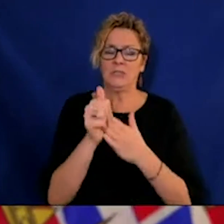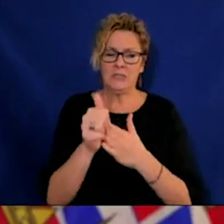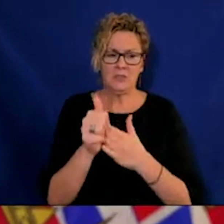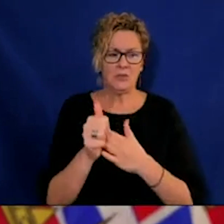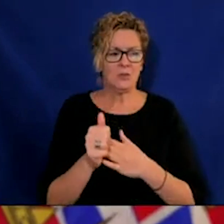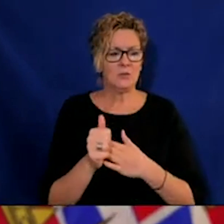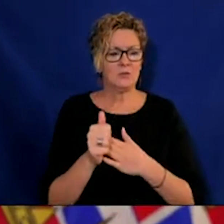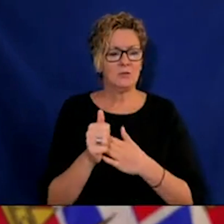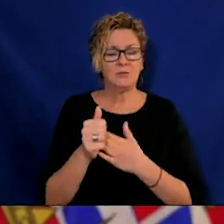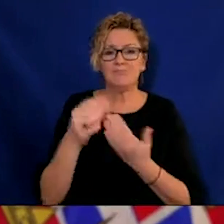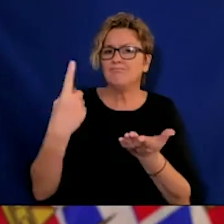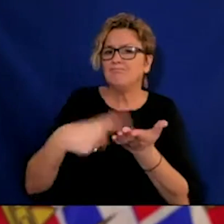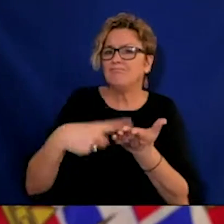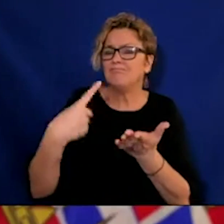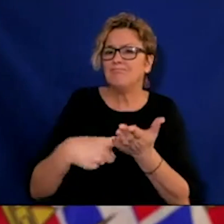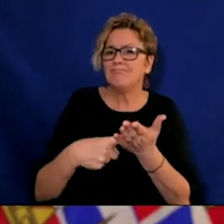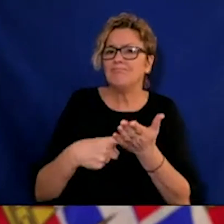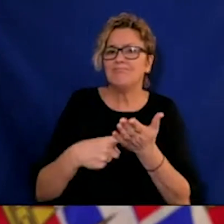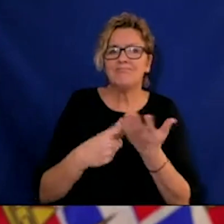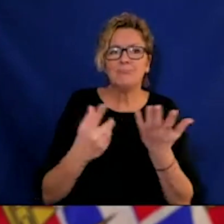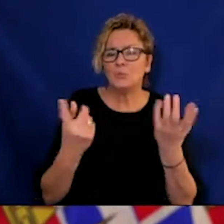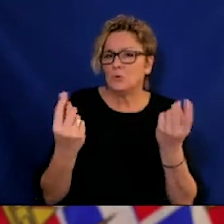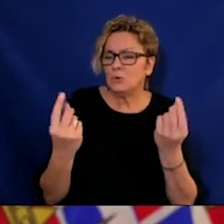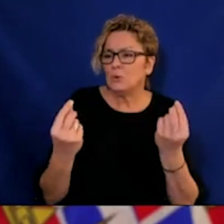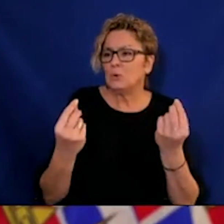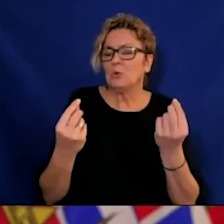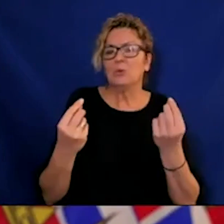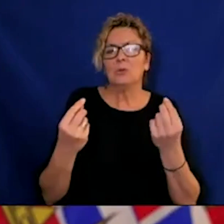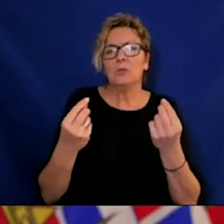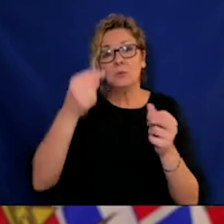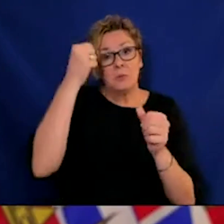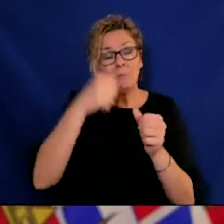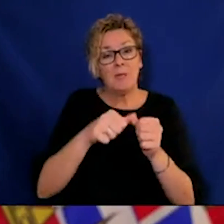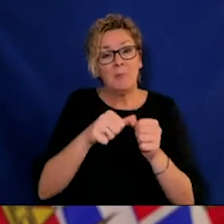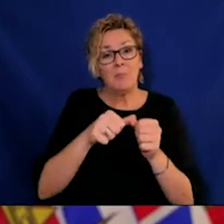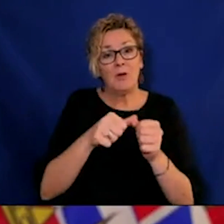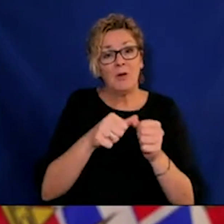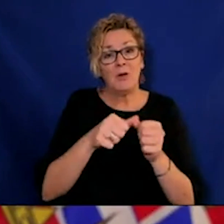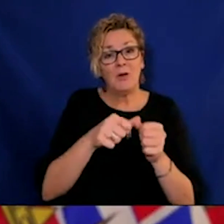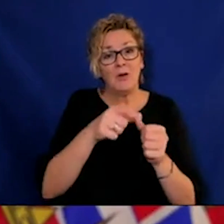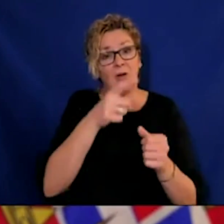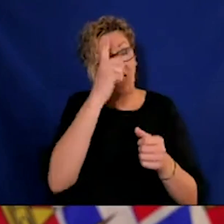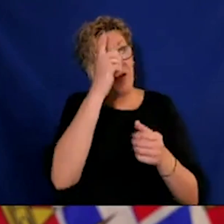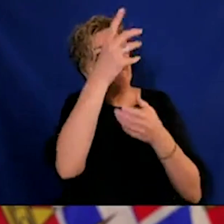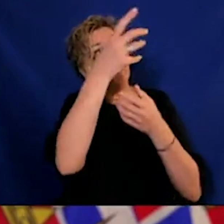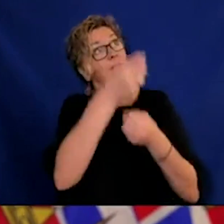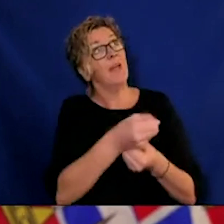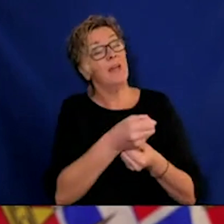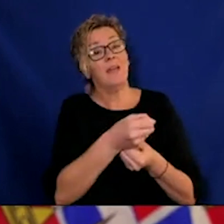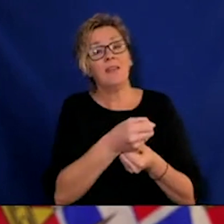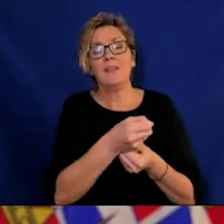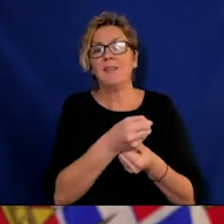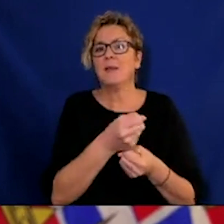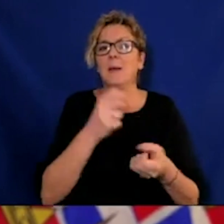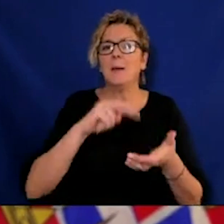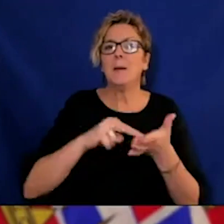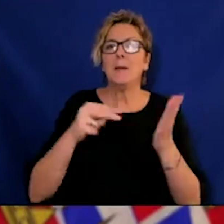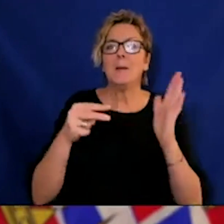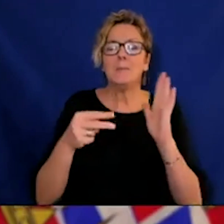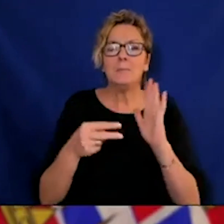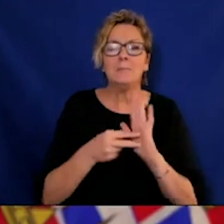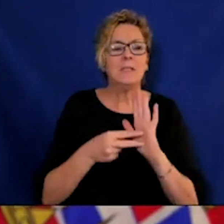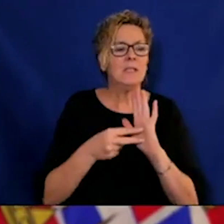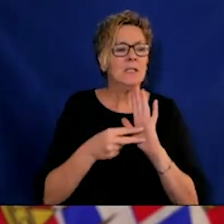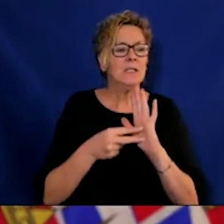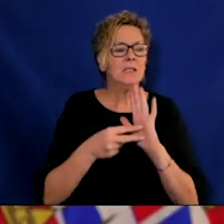but it's about every day and how we connect with each other and how we support each other. It's not about rights, but it's